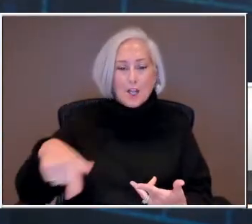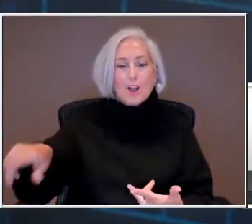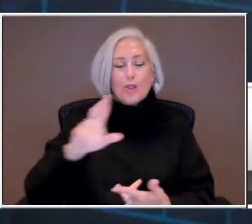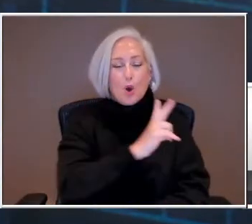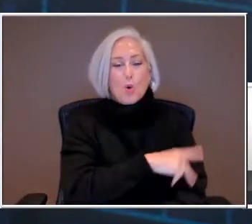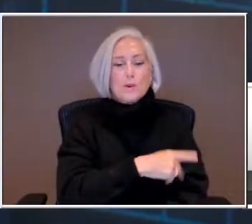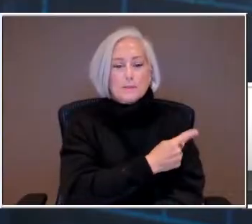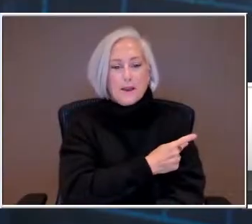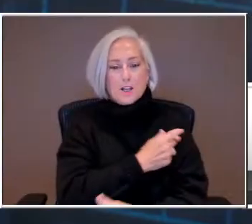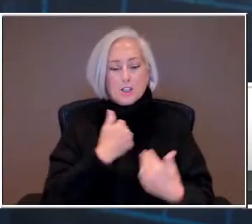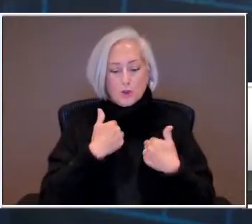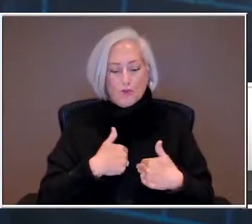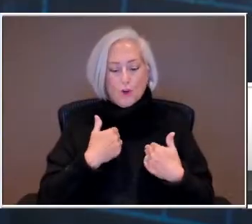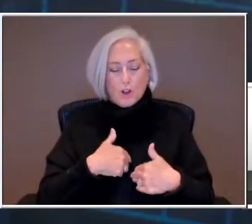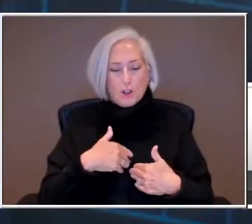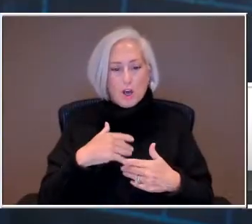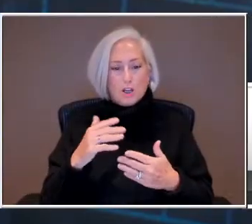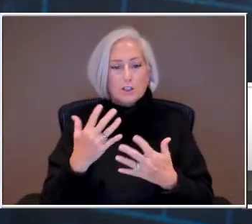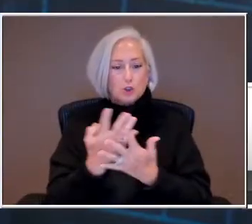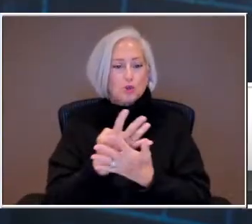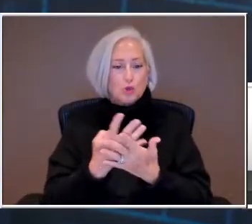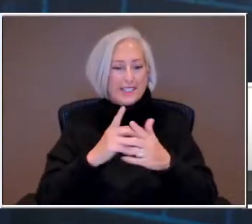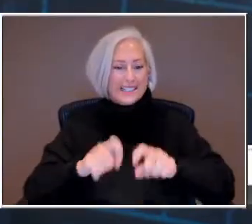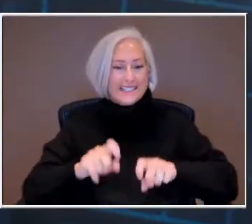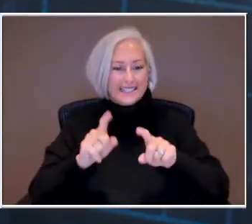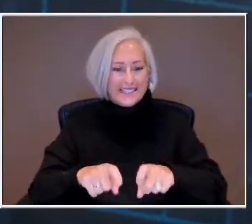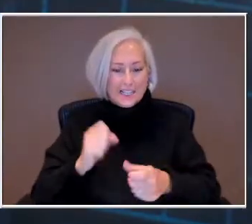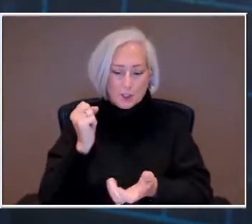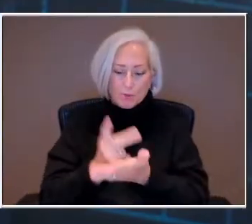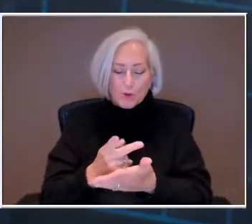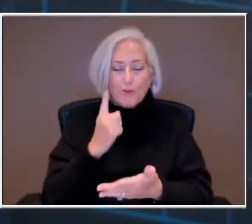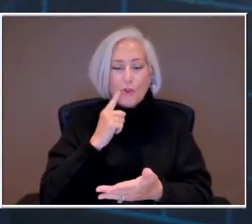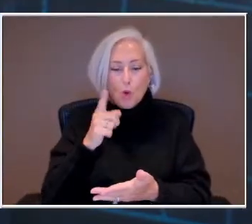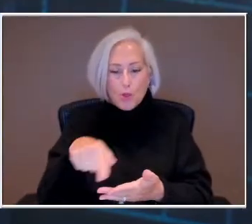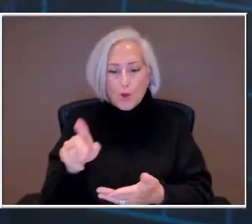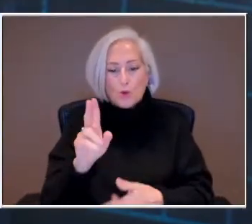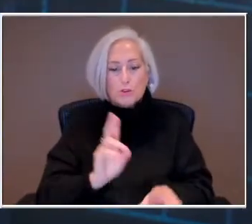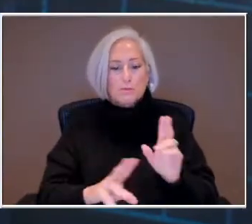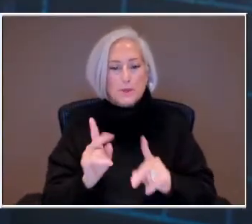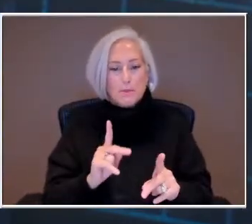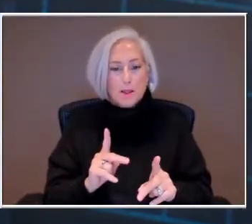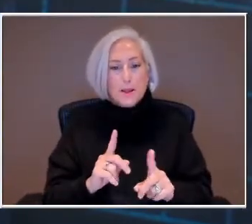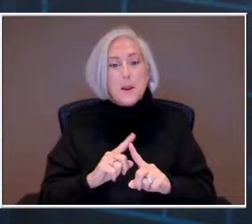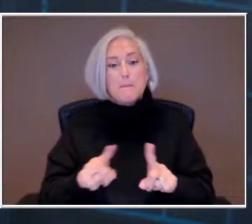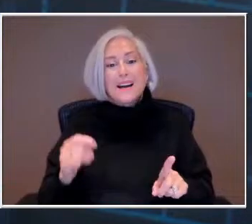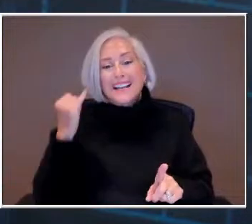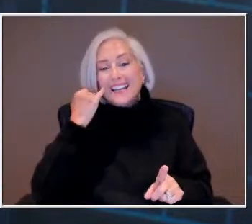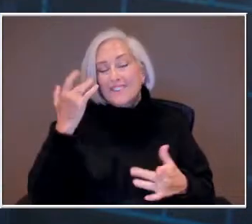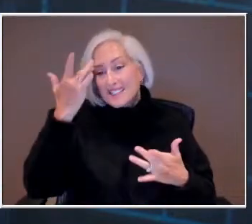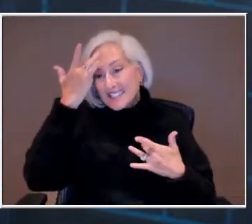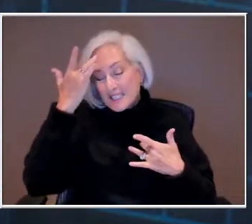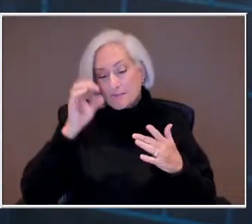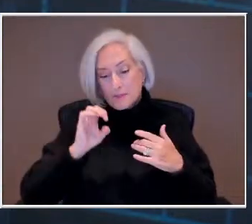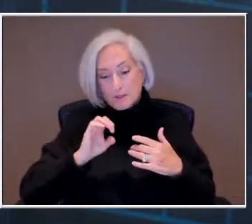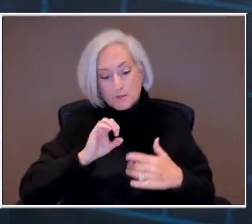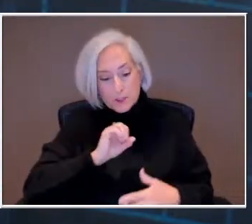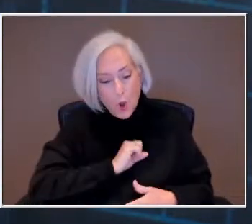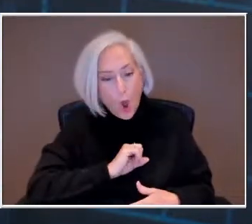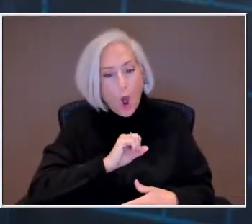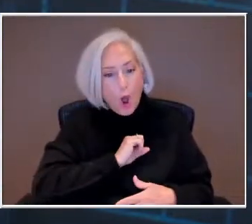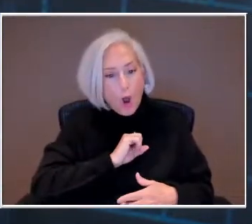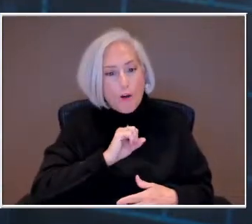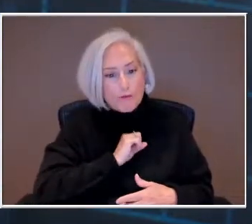is only approved for those patients. But I think if the patient has symptoms, obviously coughing like Jenny has, and the patient